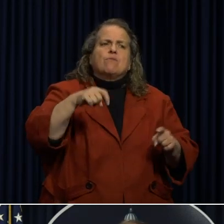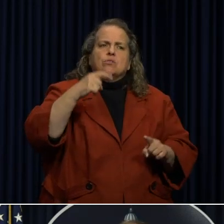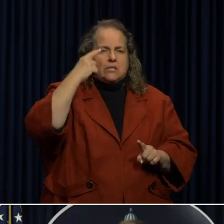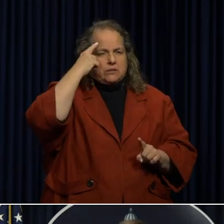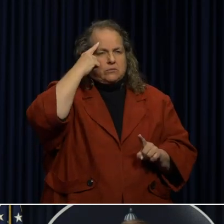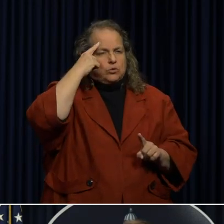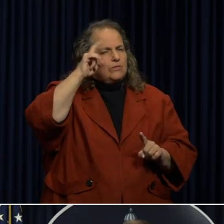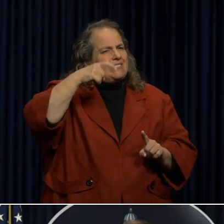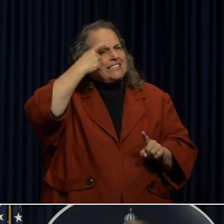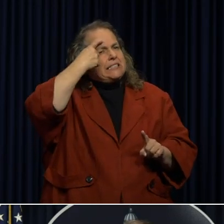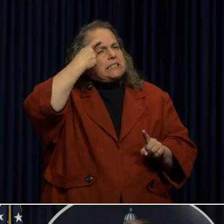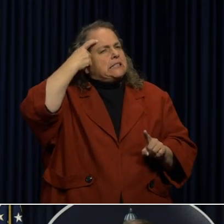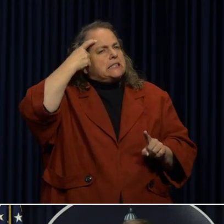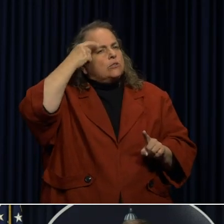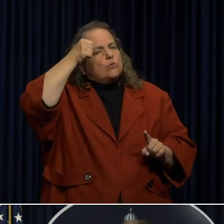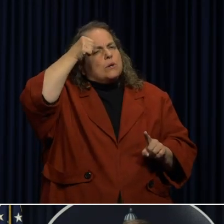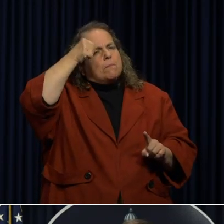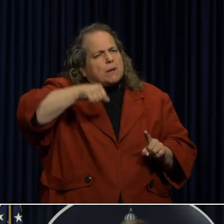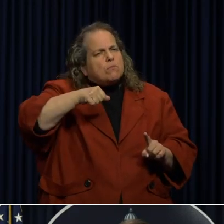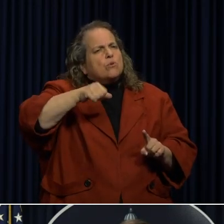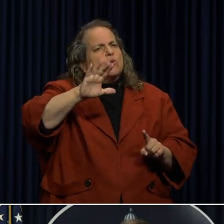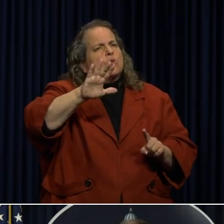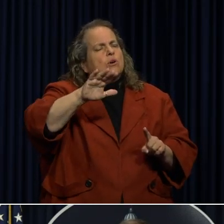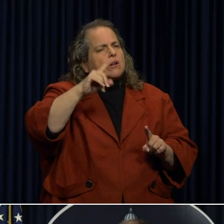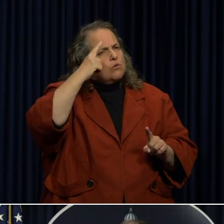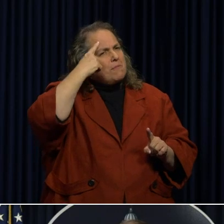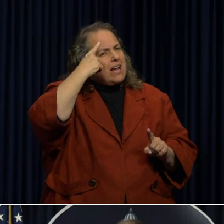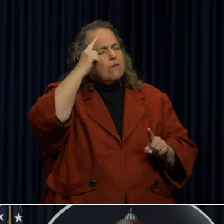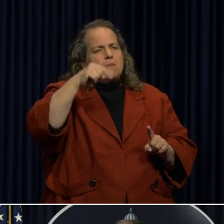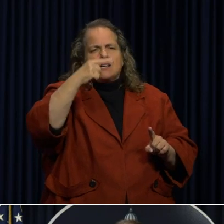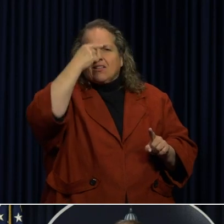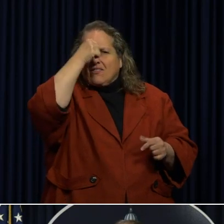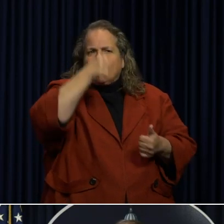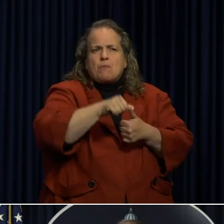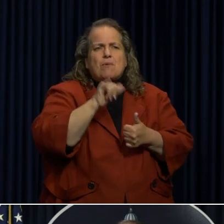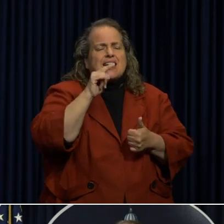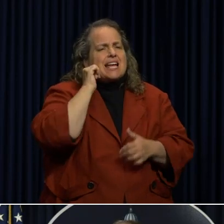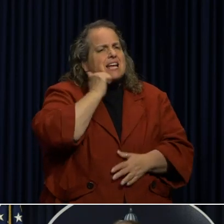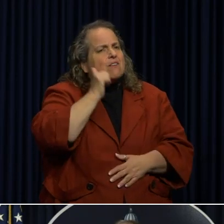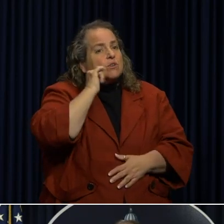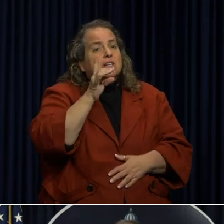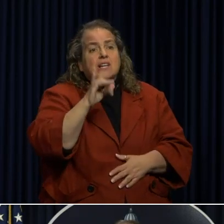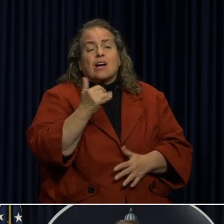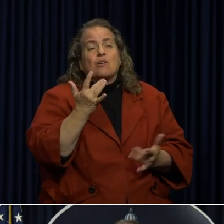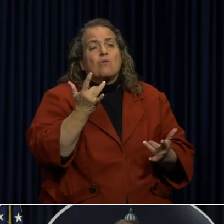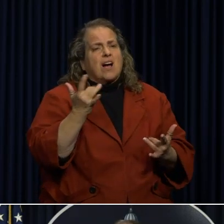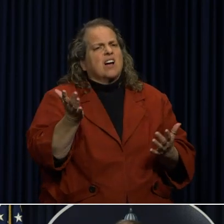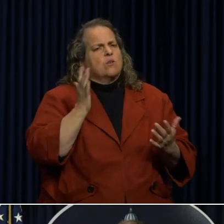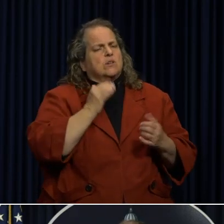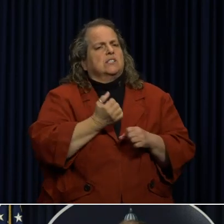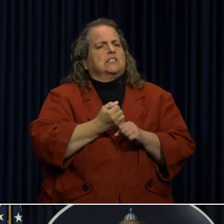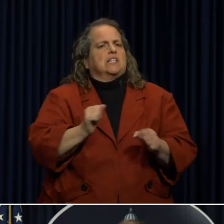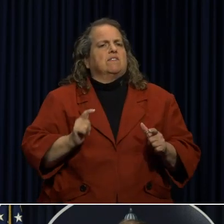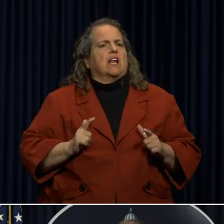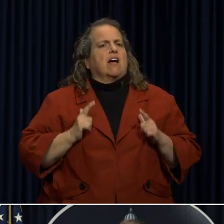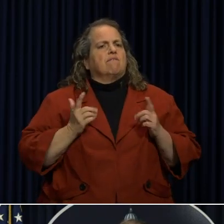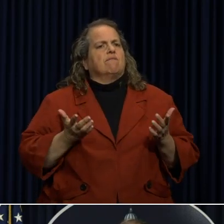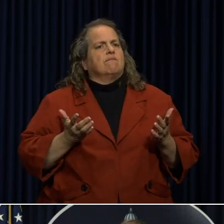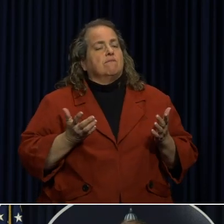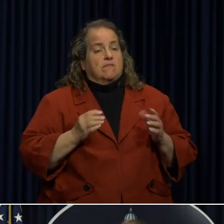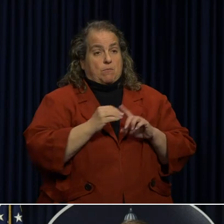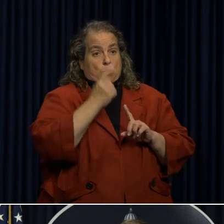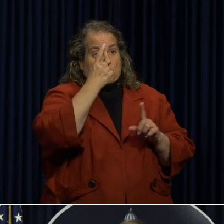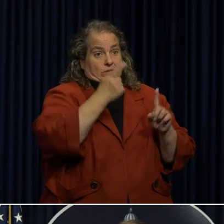us. This is what we have to make sure is top of mind every single day because it saves lives. And number one is healthy at